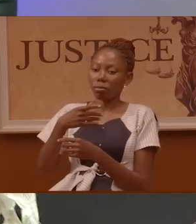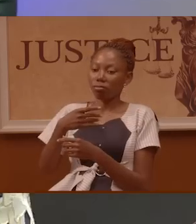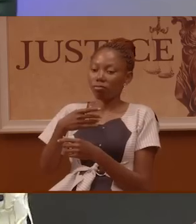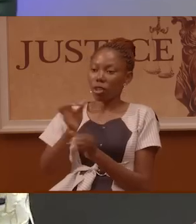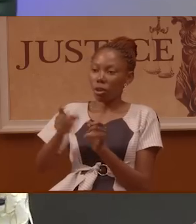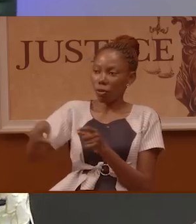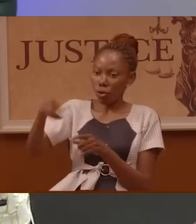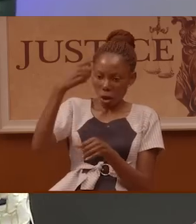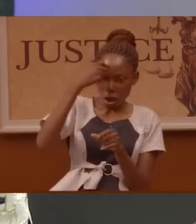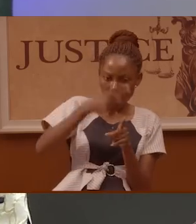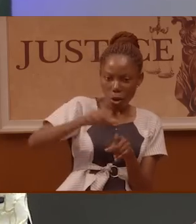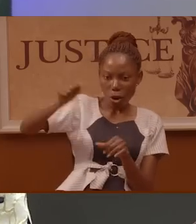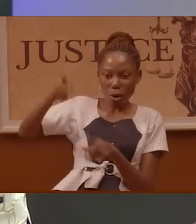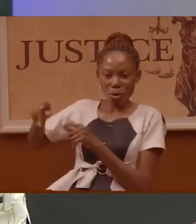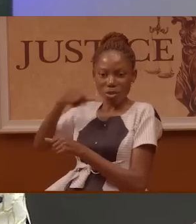agree on here.